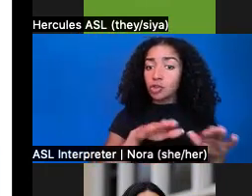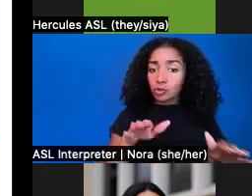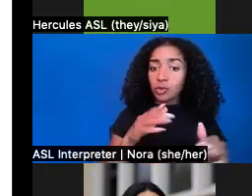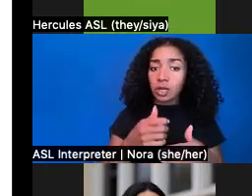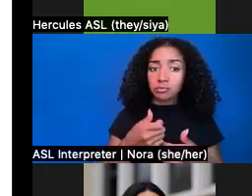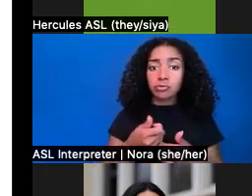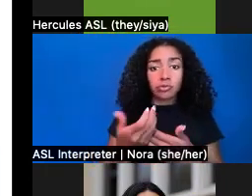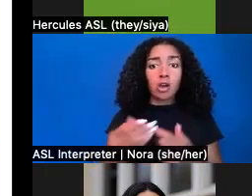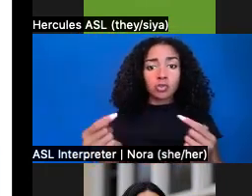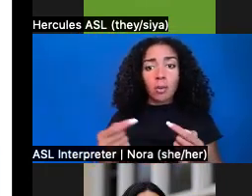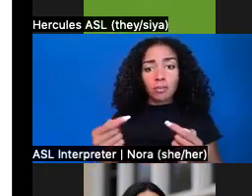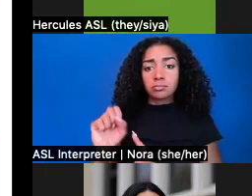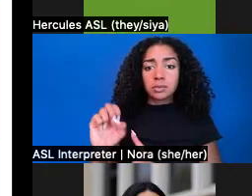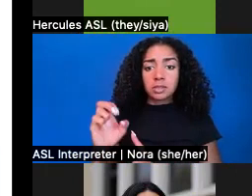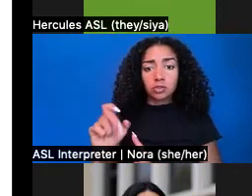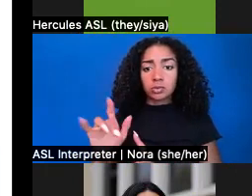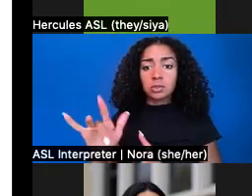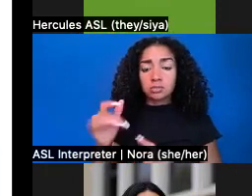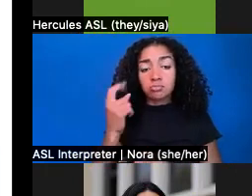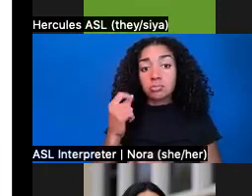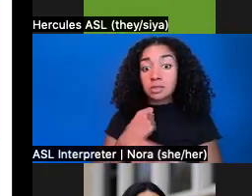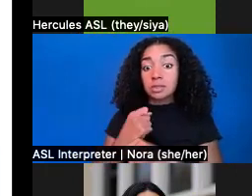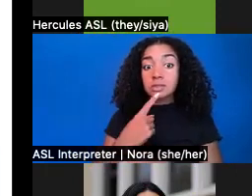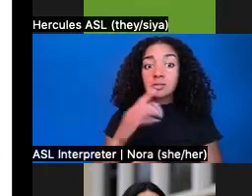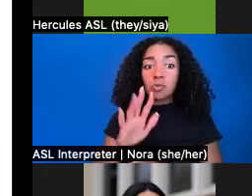about 2,200 arrests yearly.